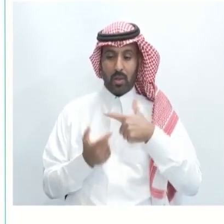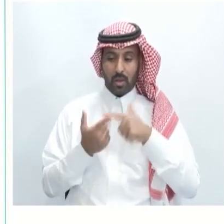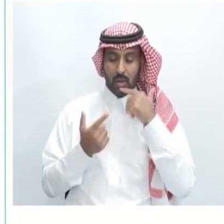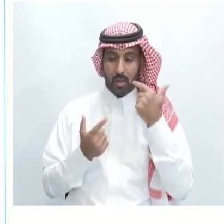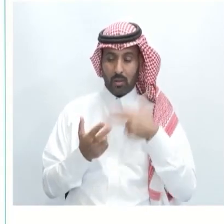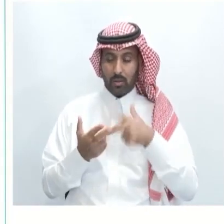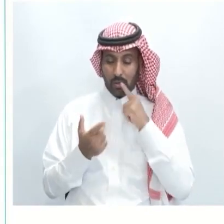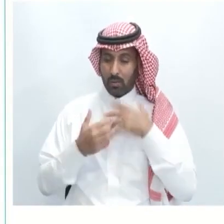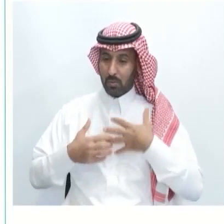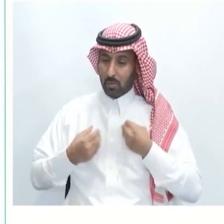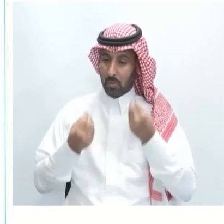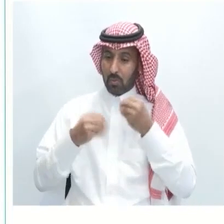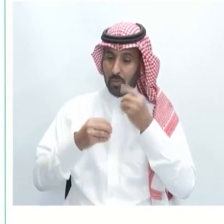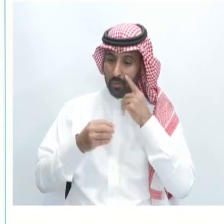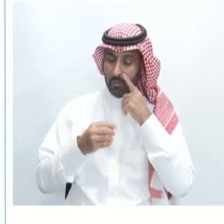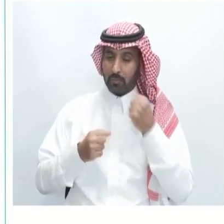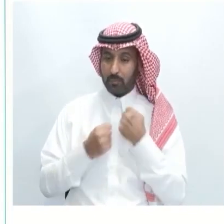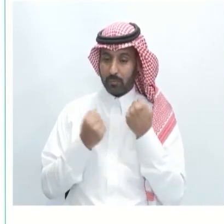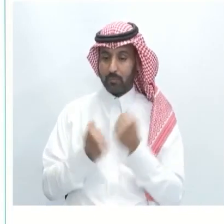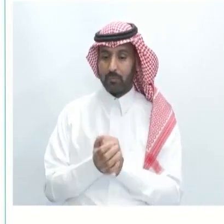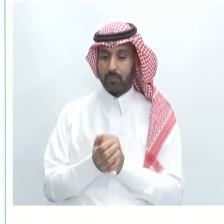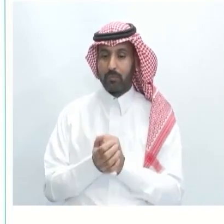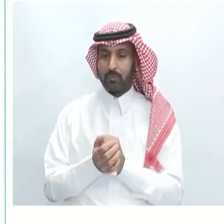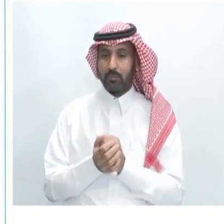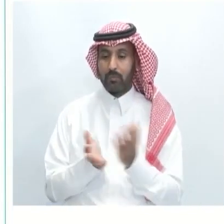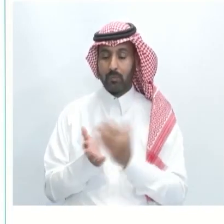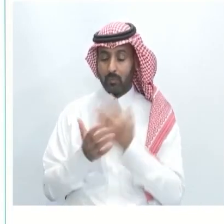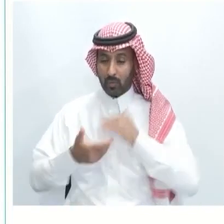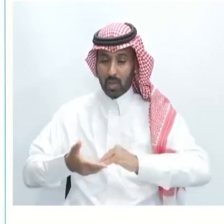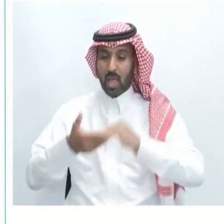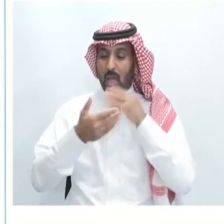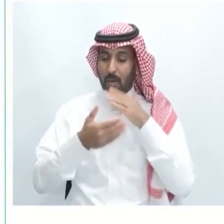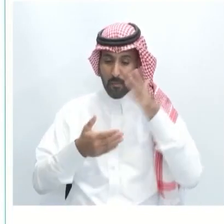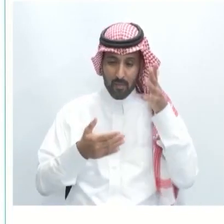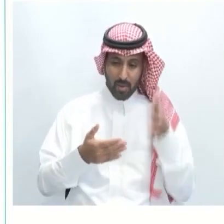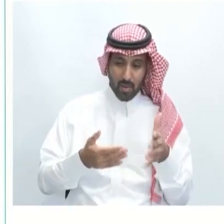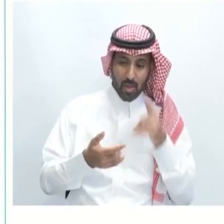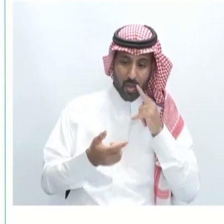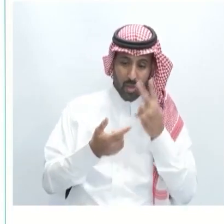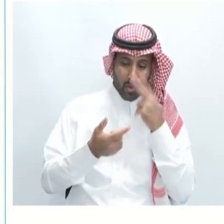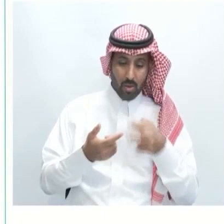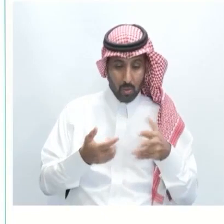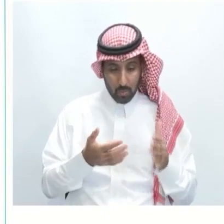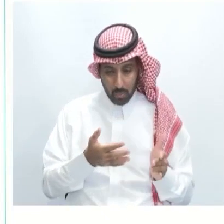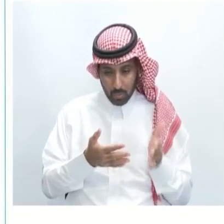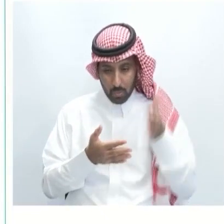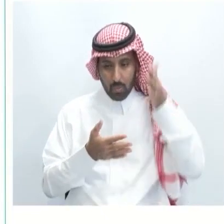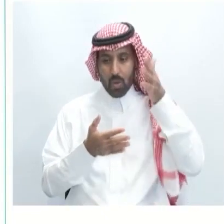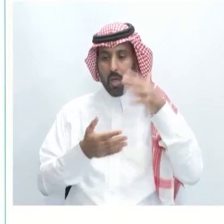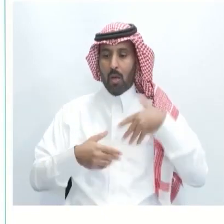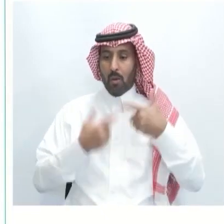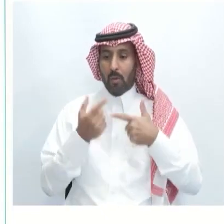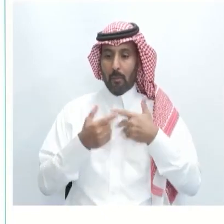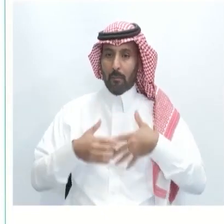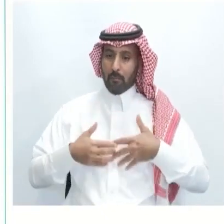higher satisfaction rate than general practice physicians. Helping children and being able to watch them grow up contributes to this